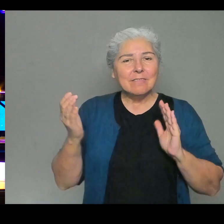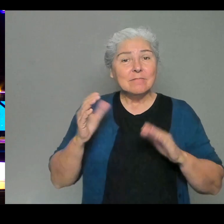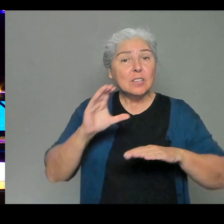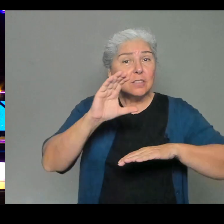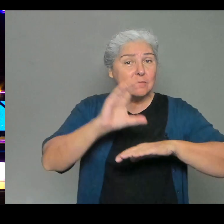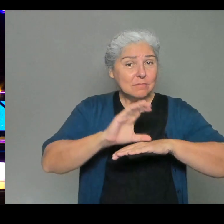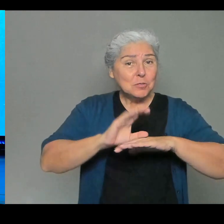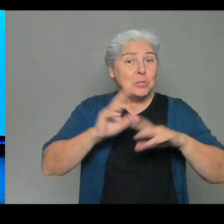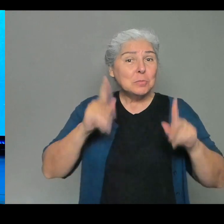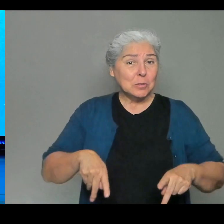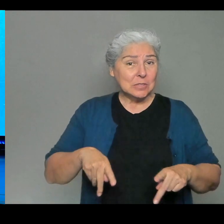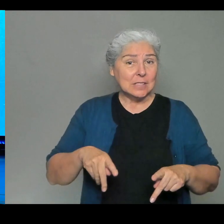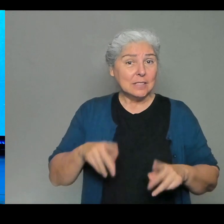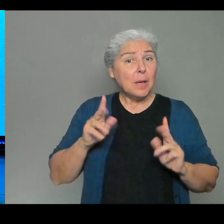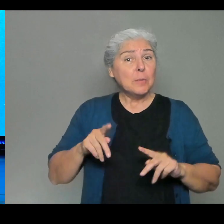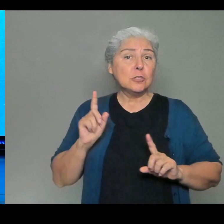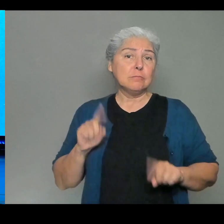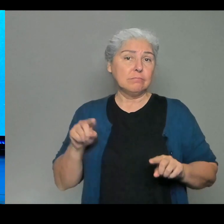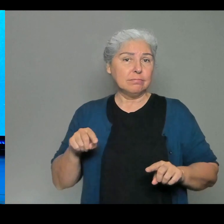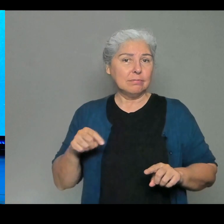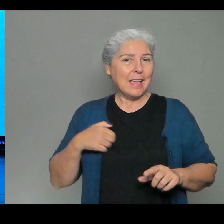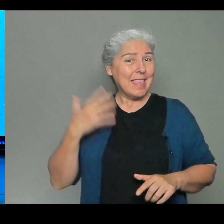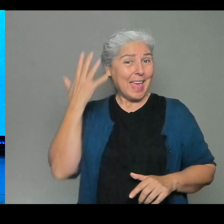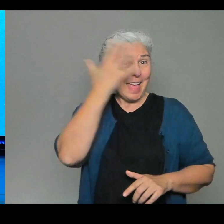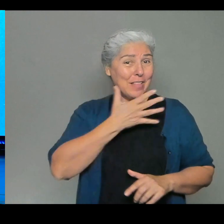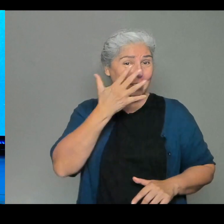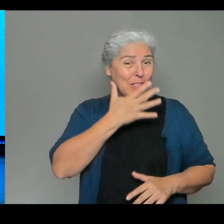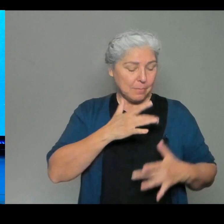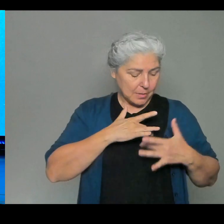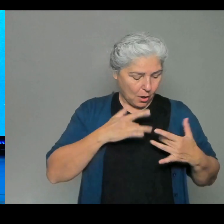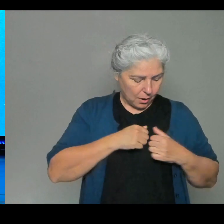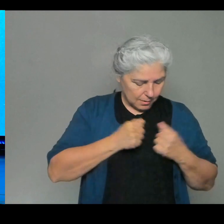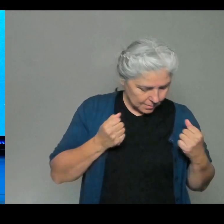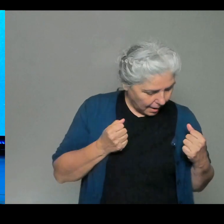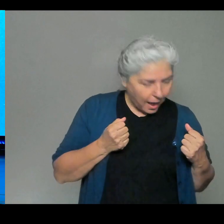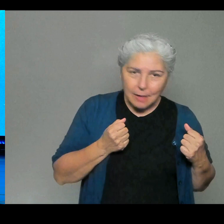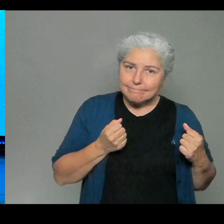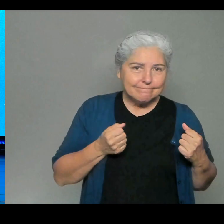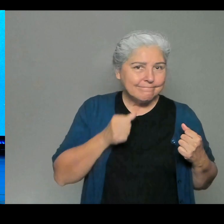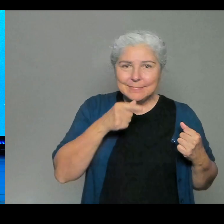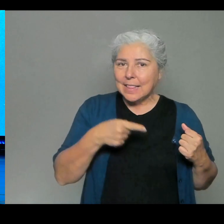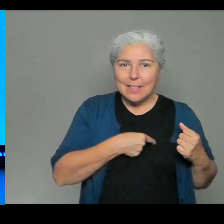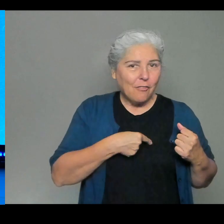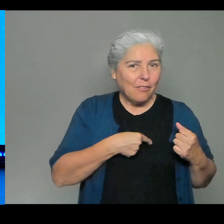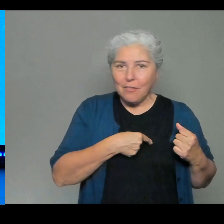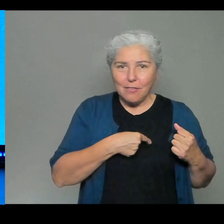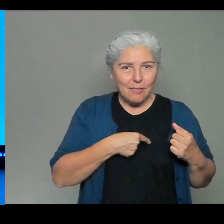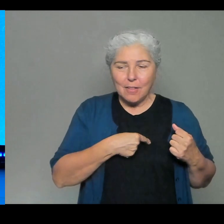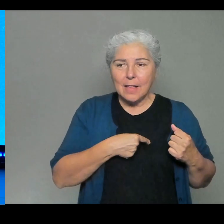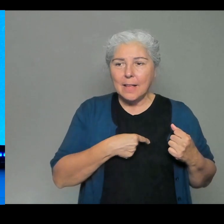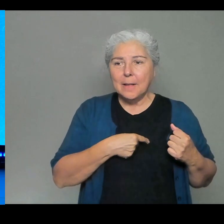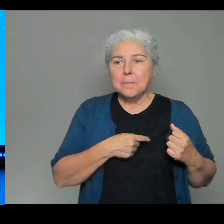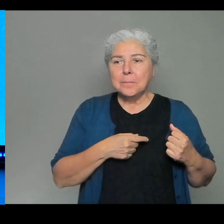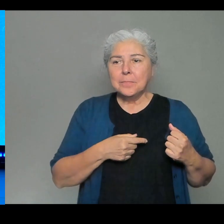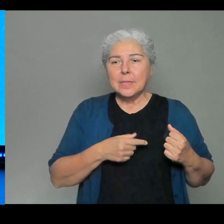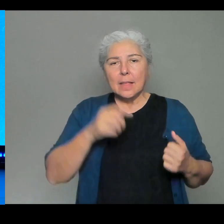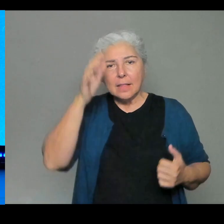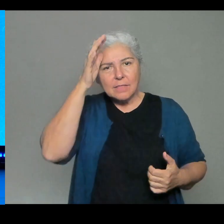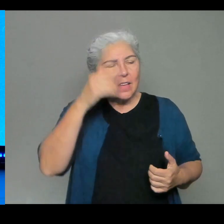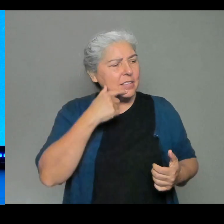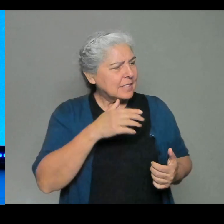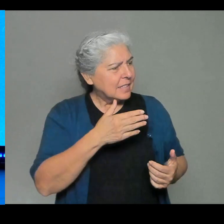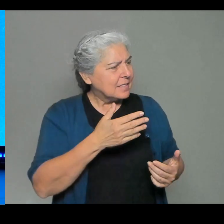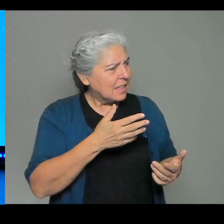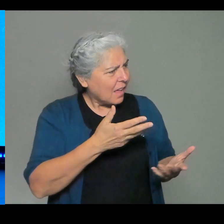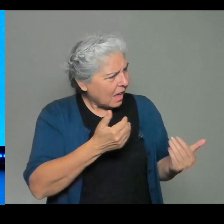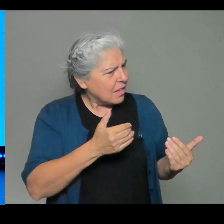There's that church person. They're in church. They got the look, but they don't have the heart. He says, son, yeah, you've been with me all